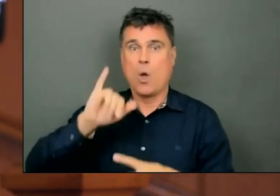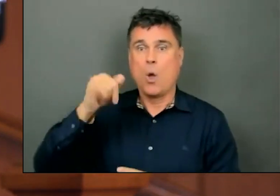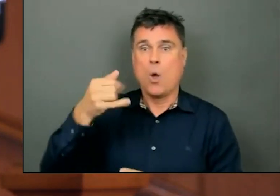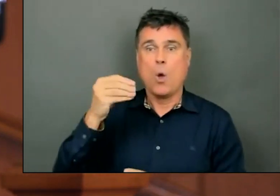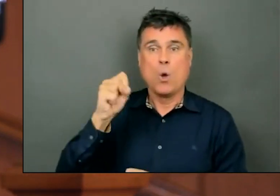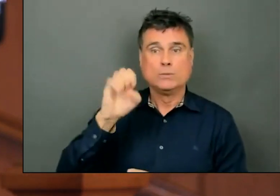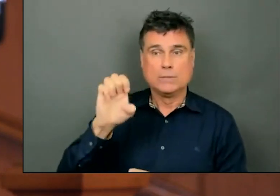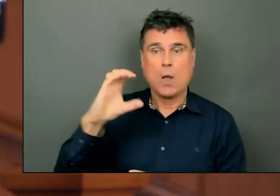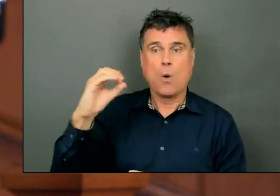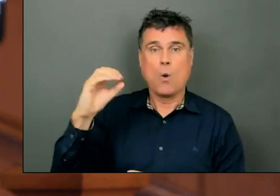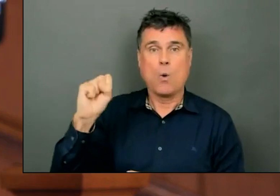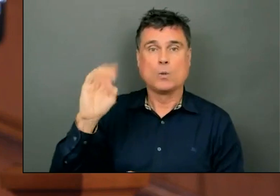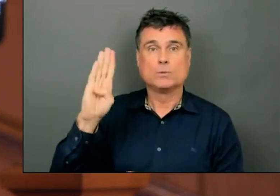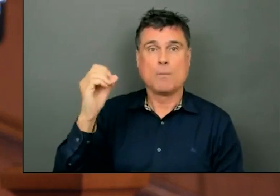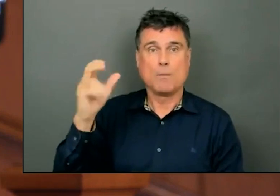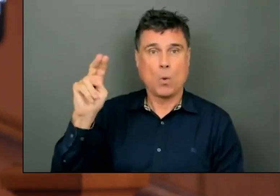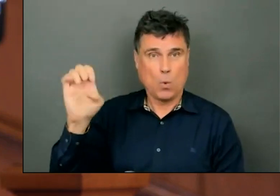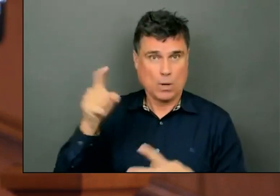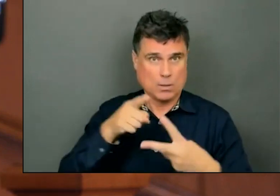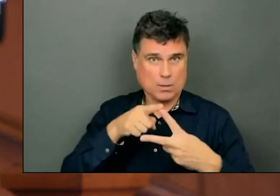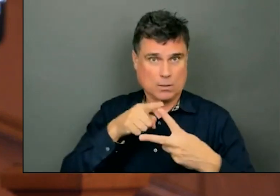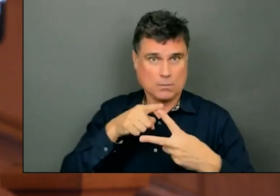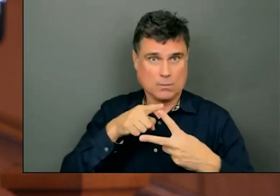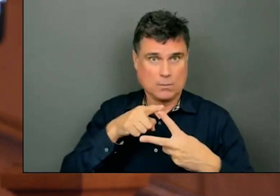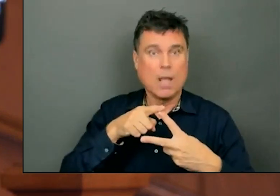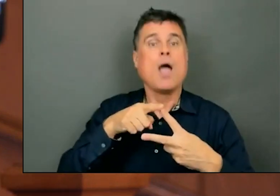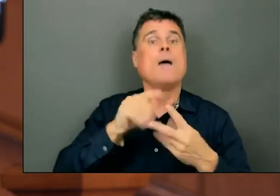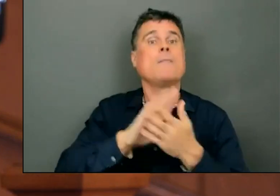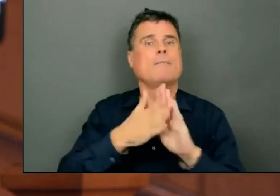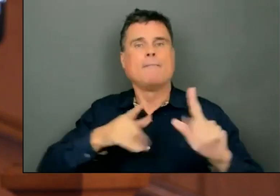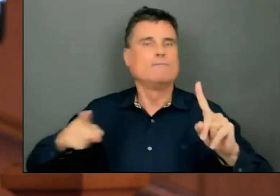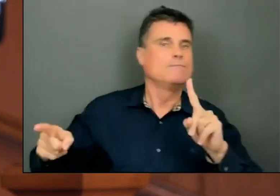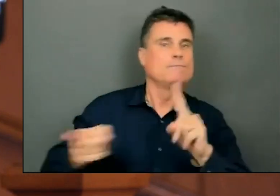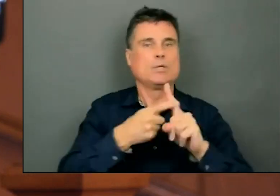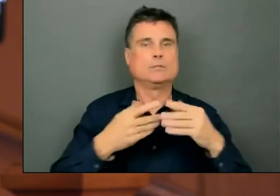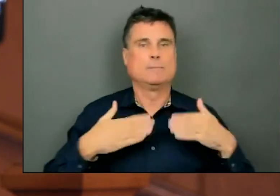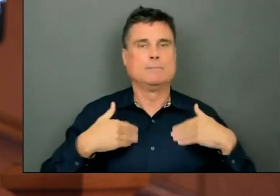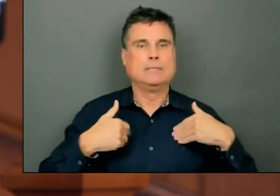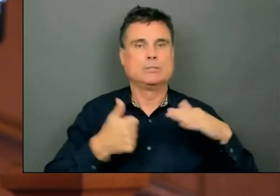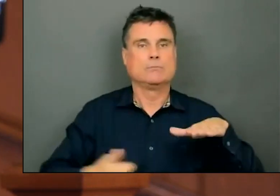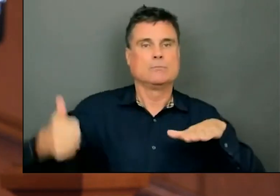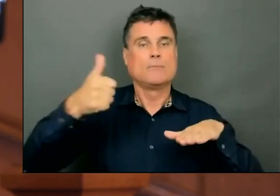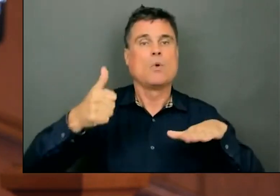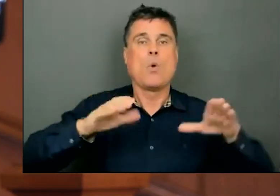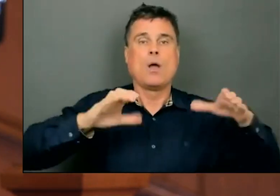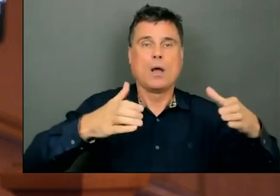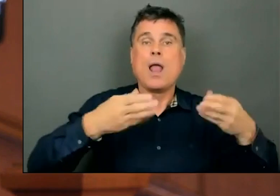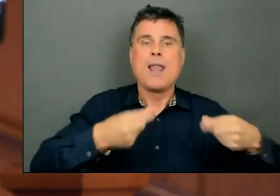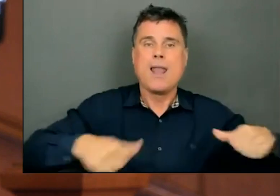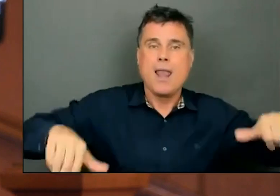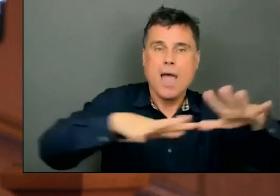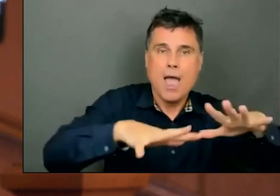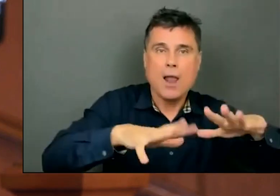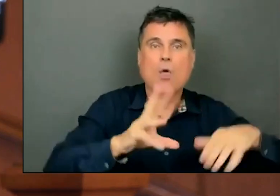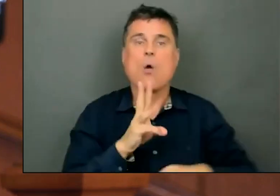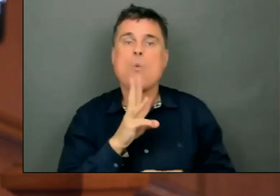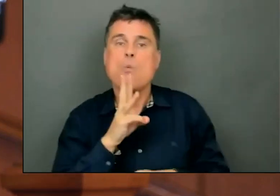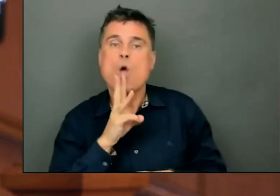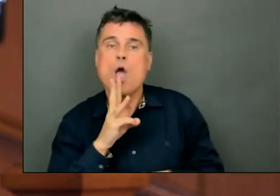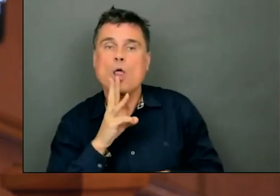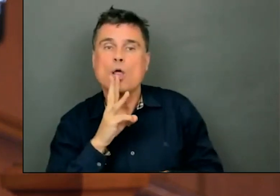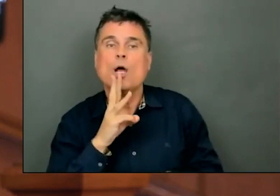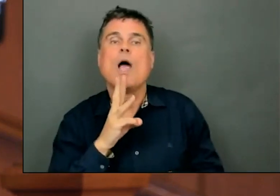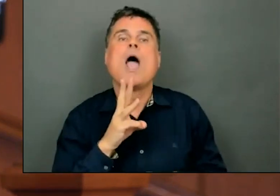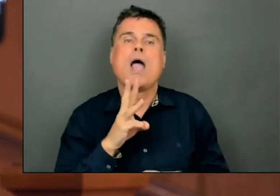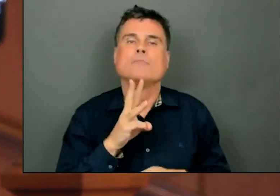Water, Natural Resource Stewardship, and the Minister responsible for Fisheries. Minister Osborne has been an important voice at the